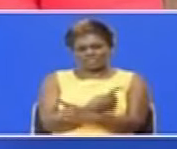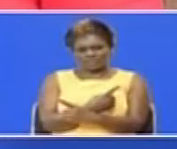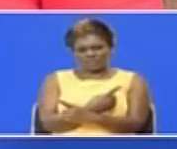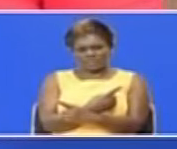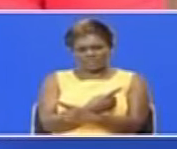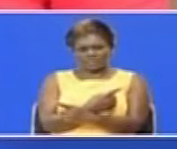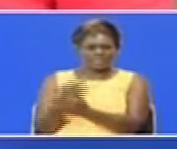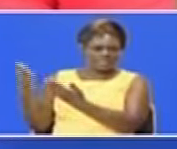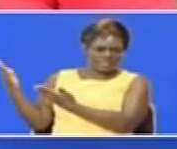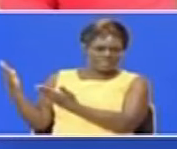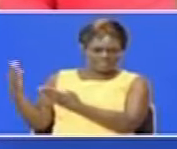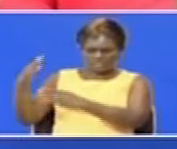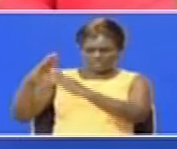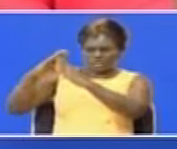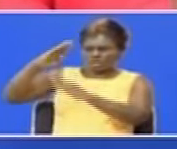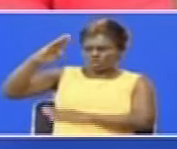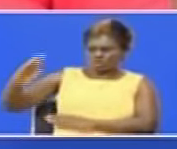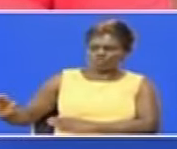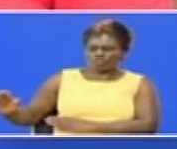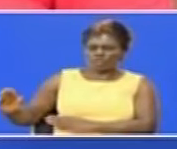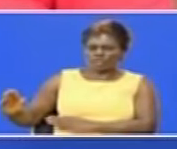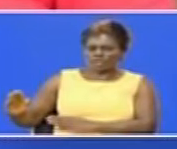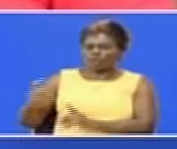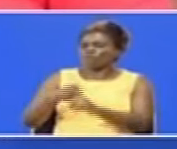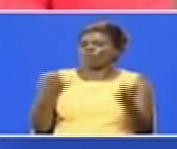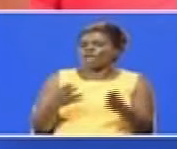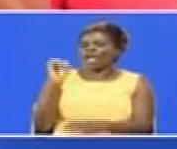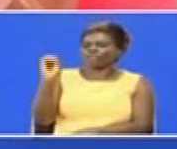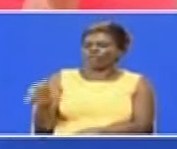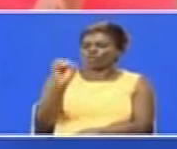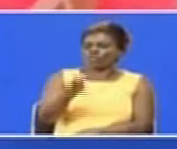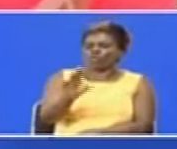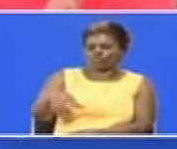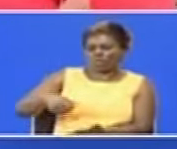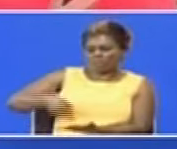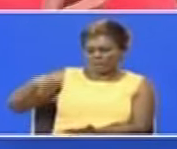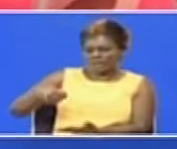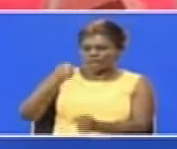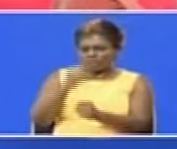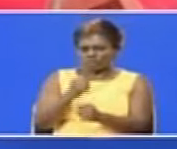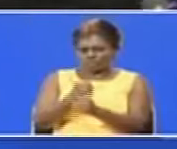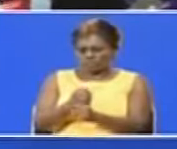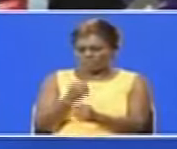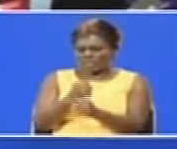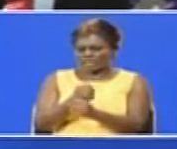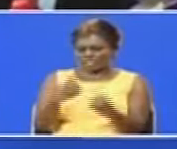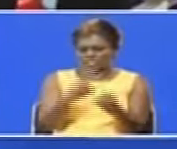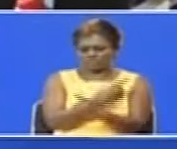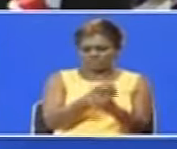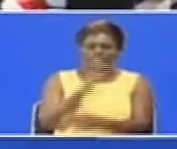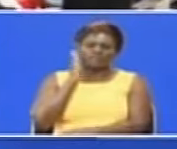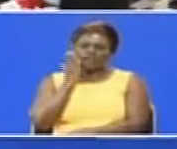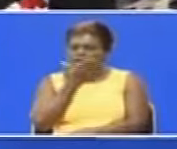roofing tile out of waste plastic and sand, and we can make them in different colors. The company